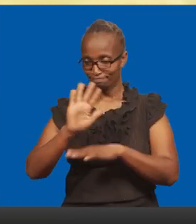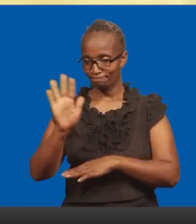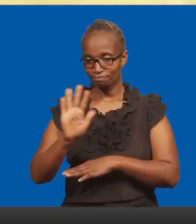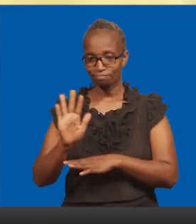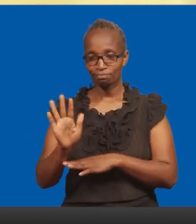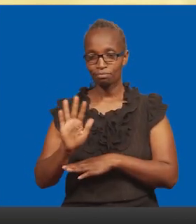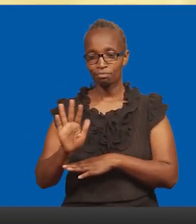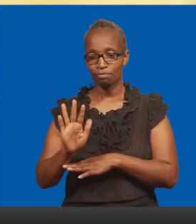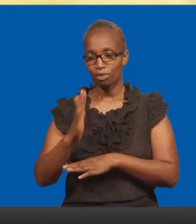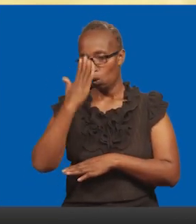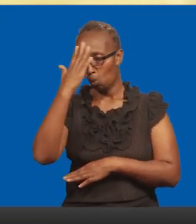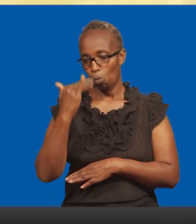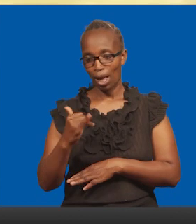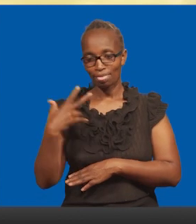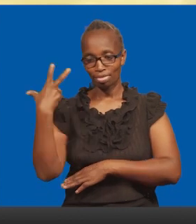do not attempt.